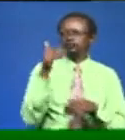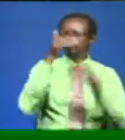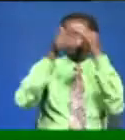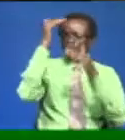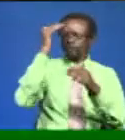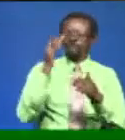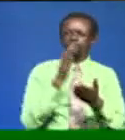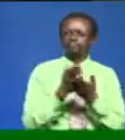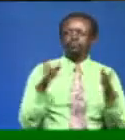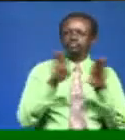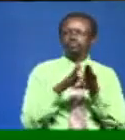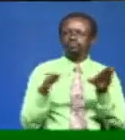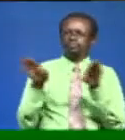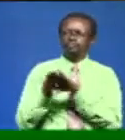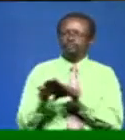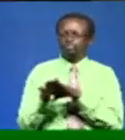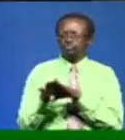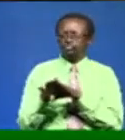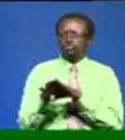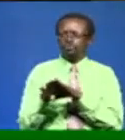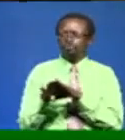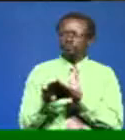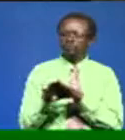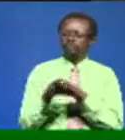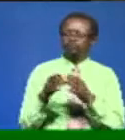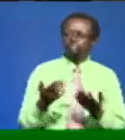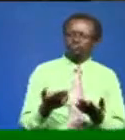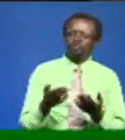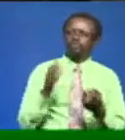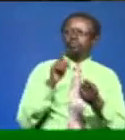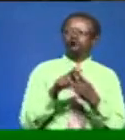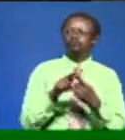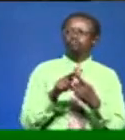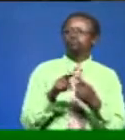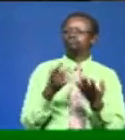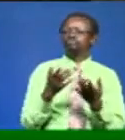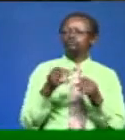close various campuses in restructure efforts.